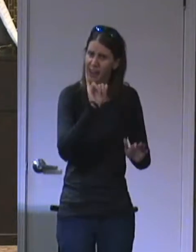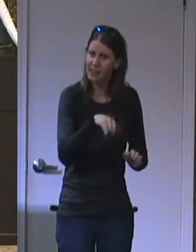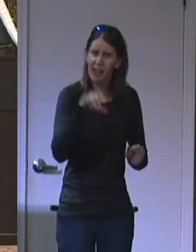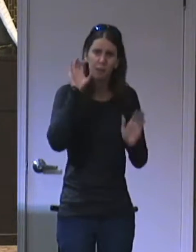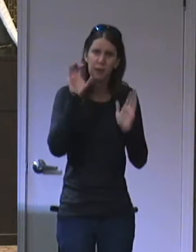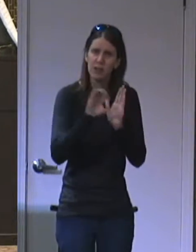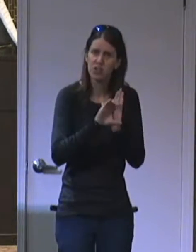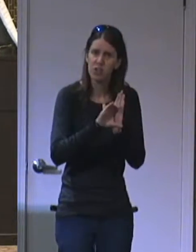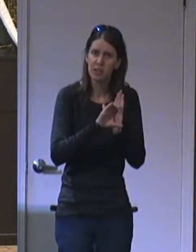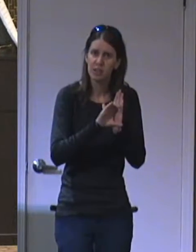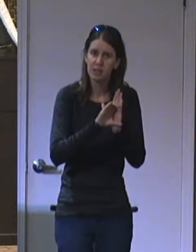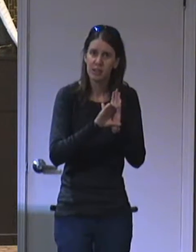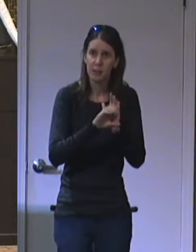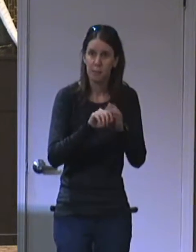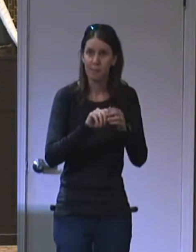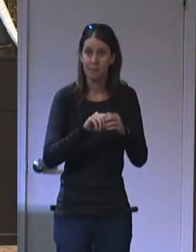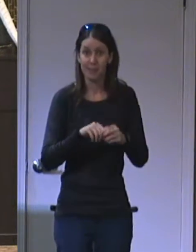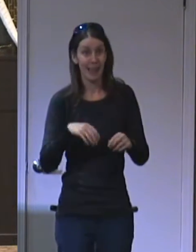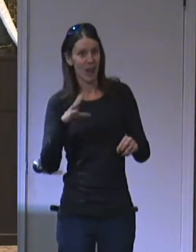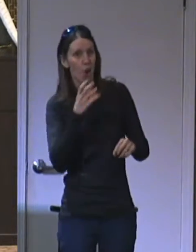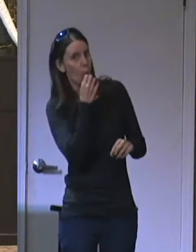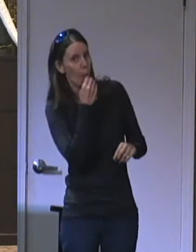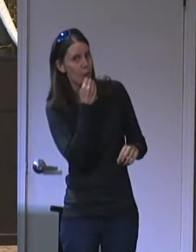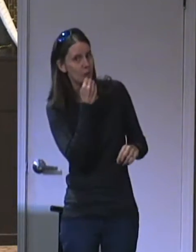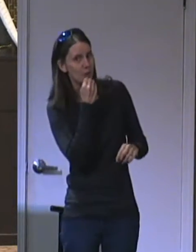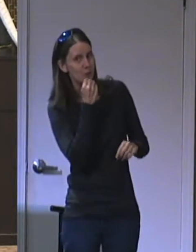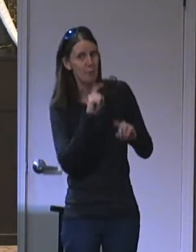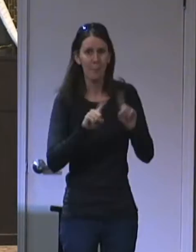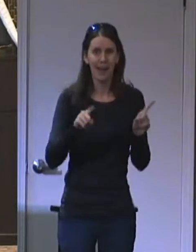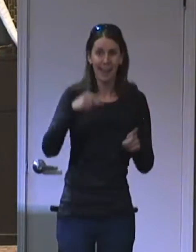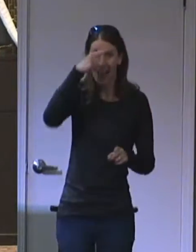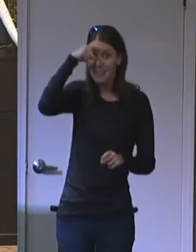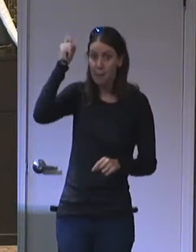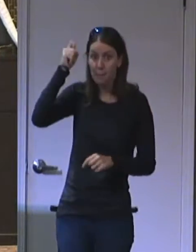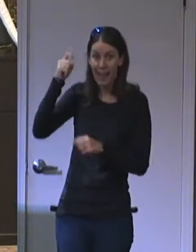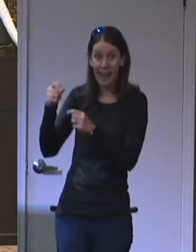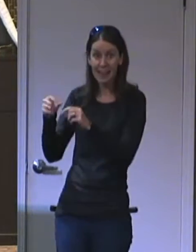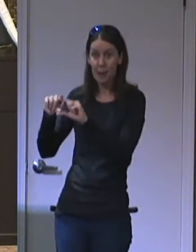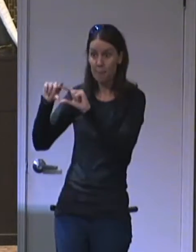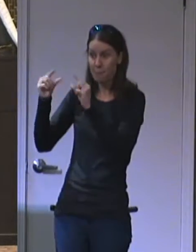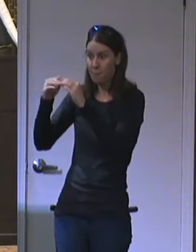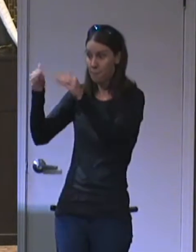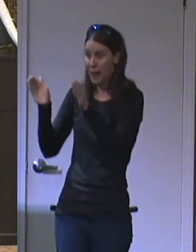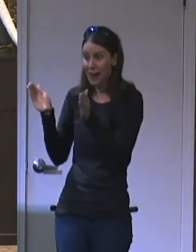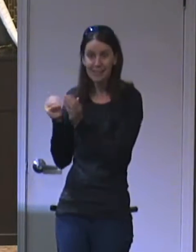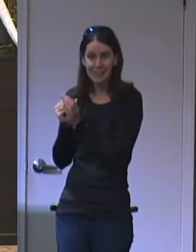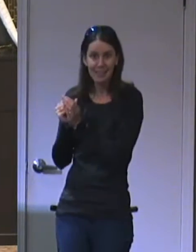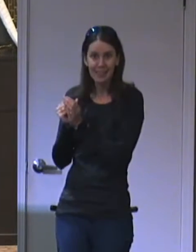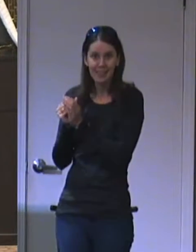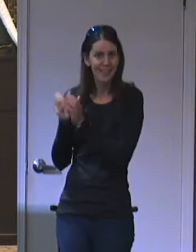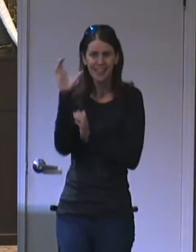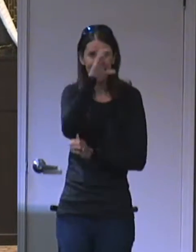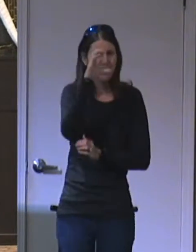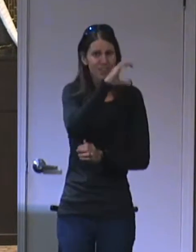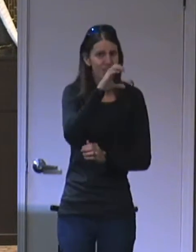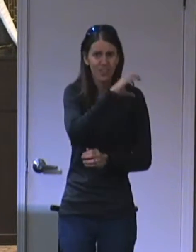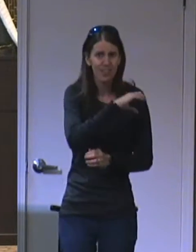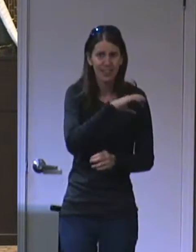I've envisioned something orange and it's in a black container. You know, and you look and you look and you look, you just can't see